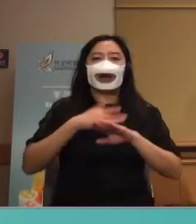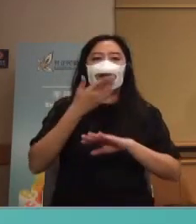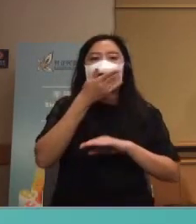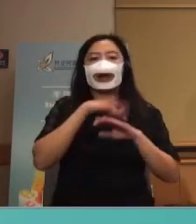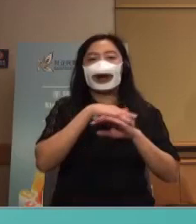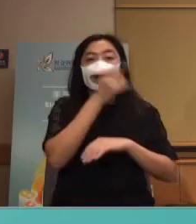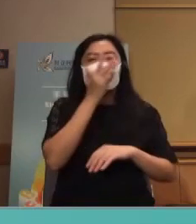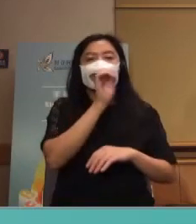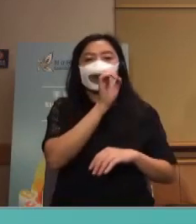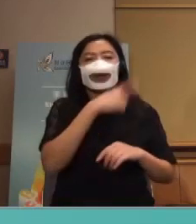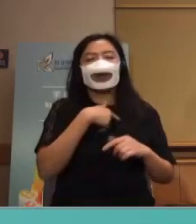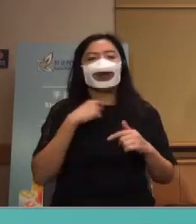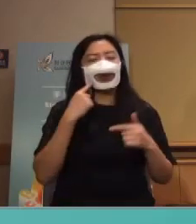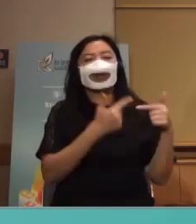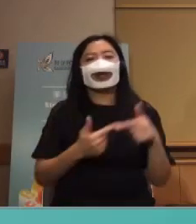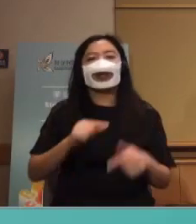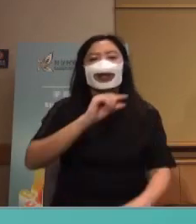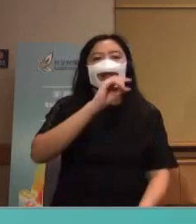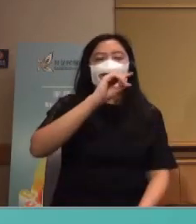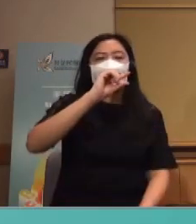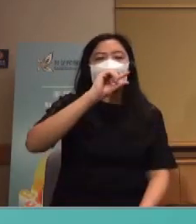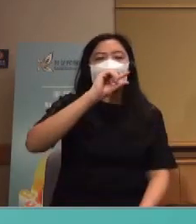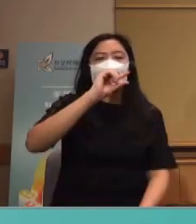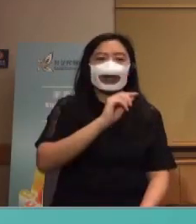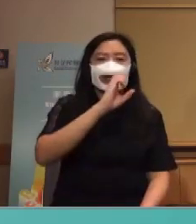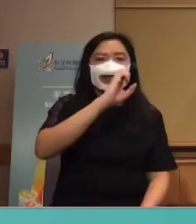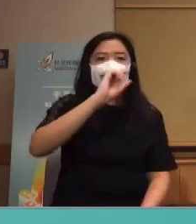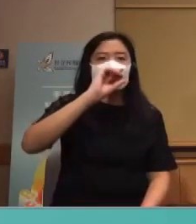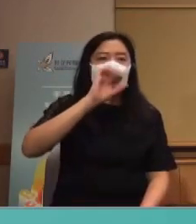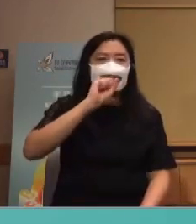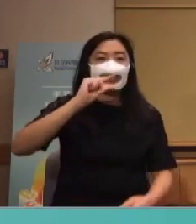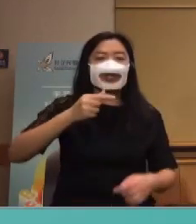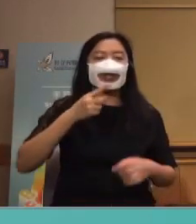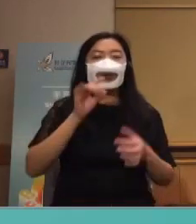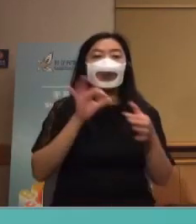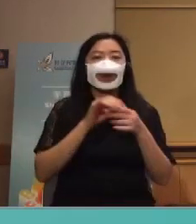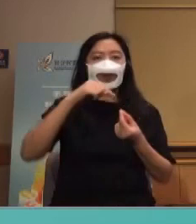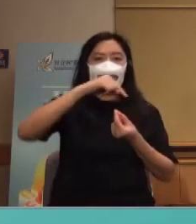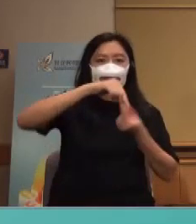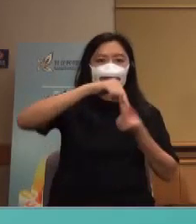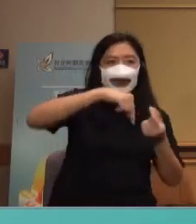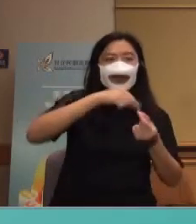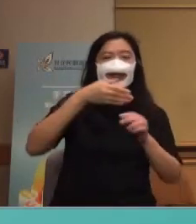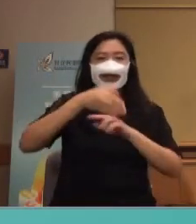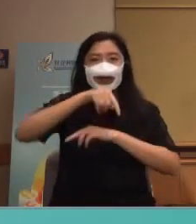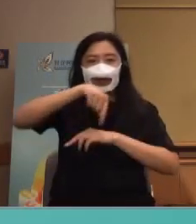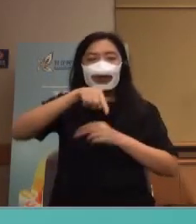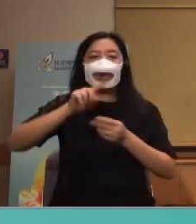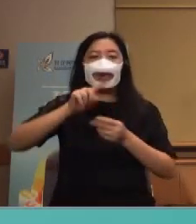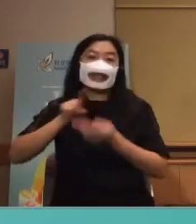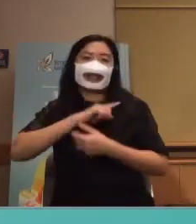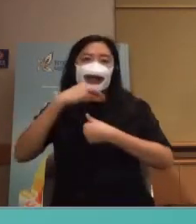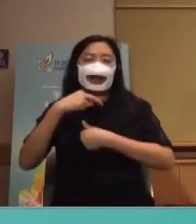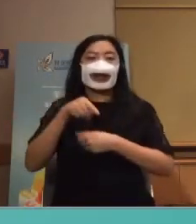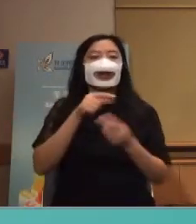environment, there's the social aspect, and there's the governance. And I think in some ways the total implosion of FTX actually is mostly a lack of